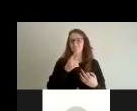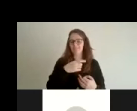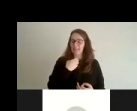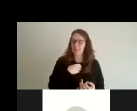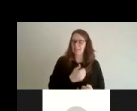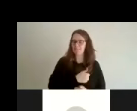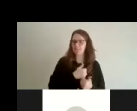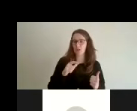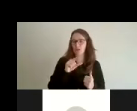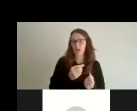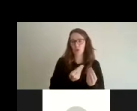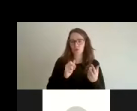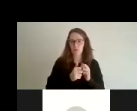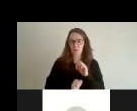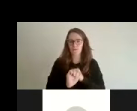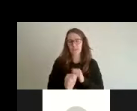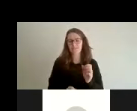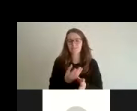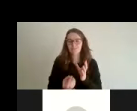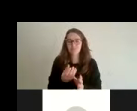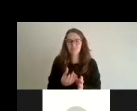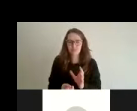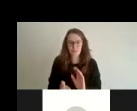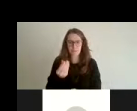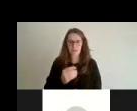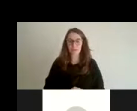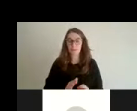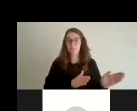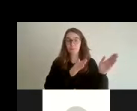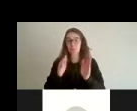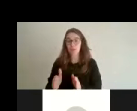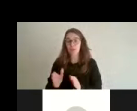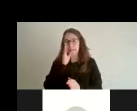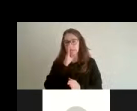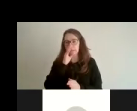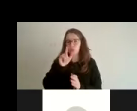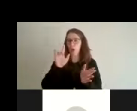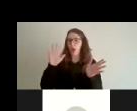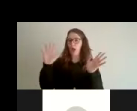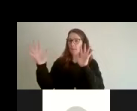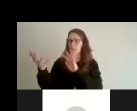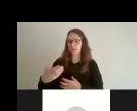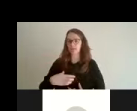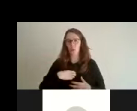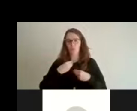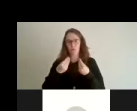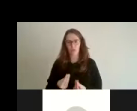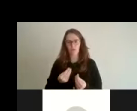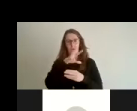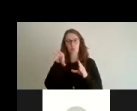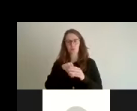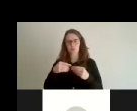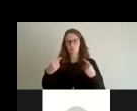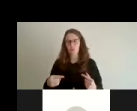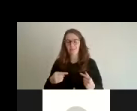more productive. Also, if you have a fair and open environment, inclusive environment, you will